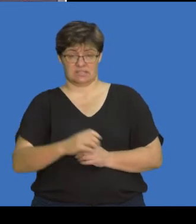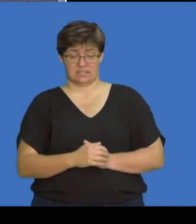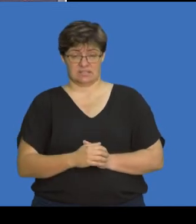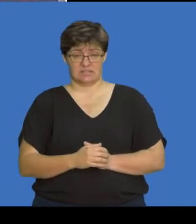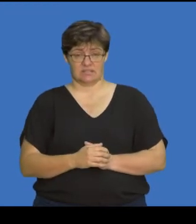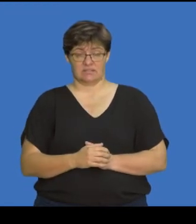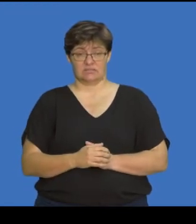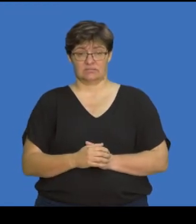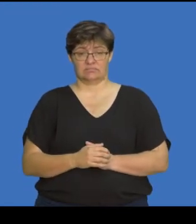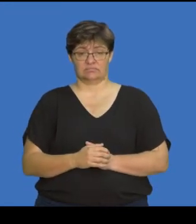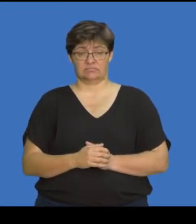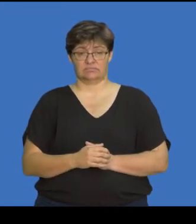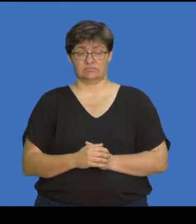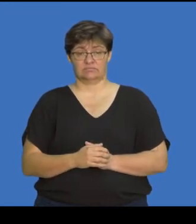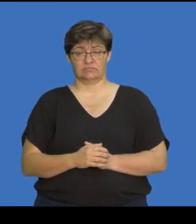therefore,